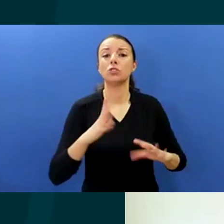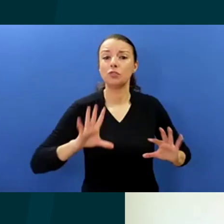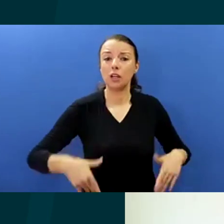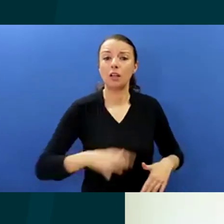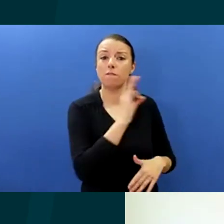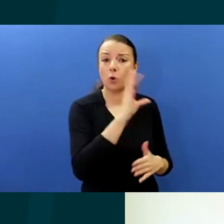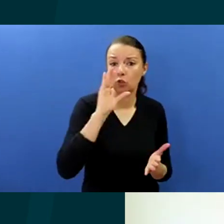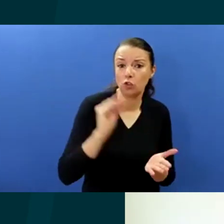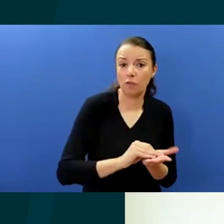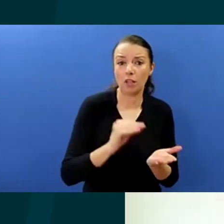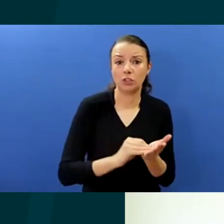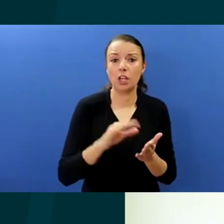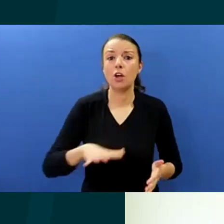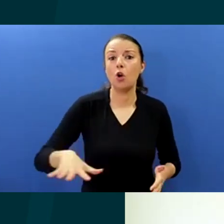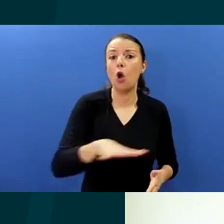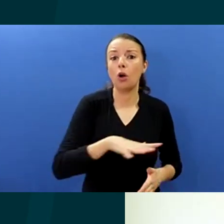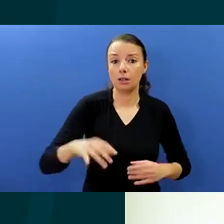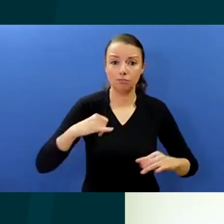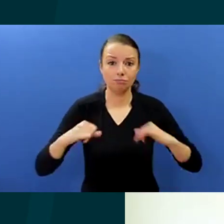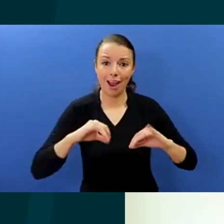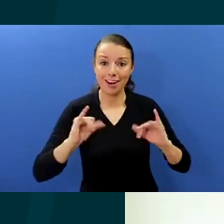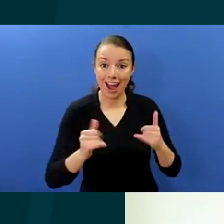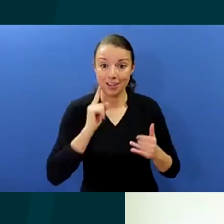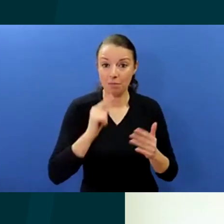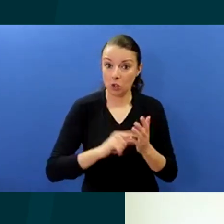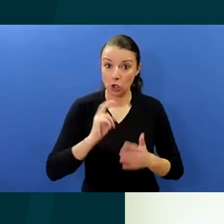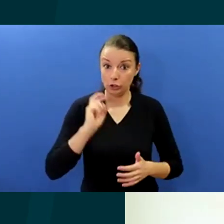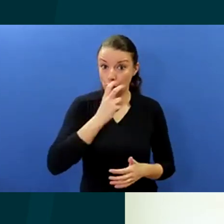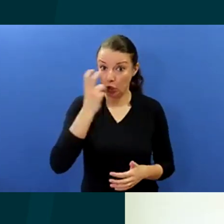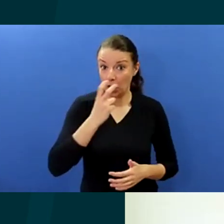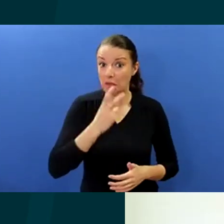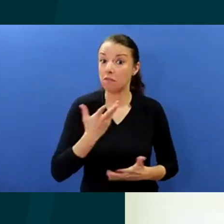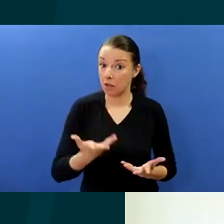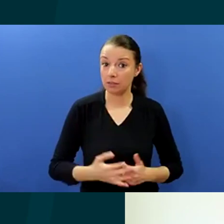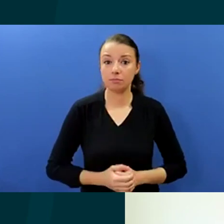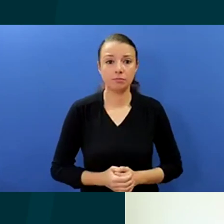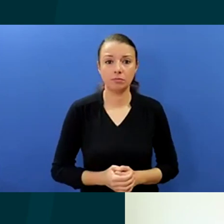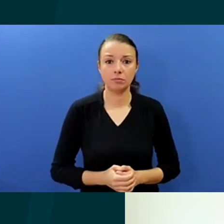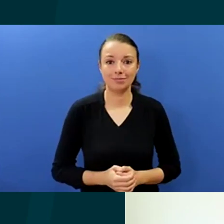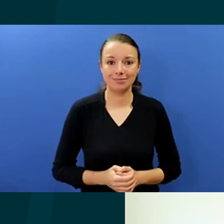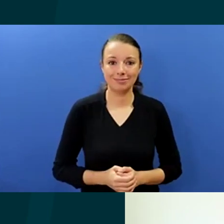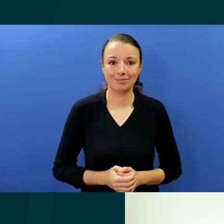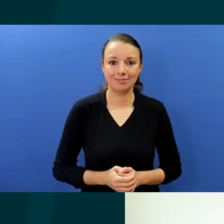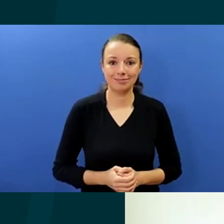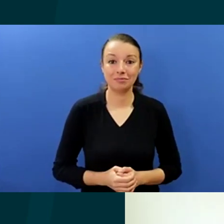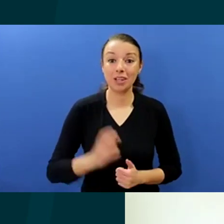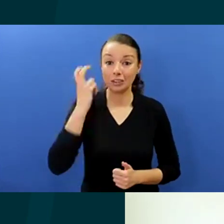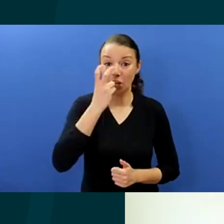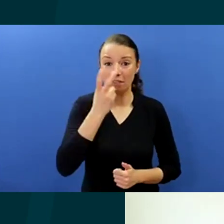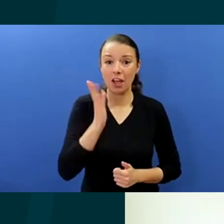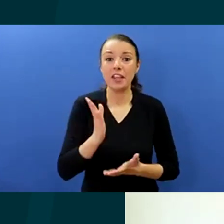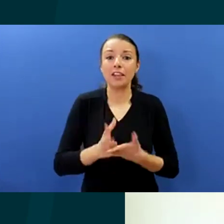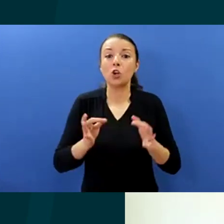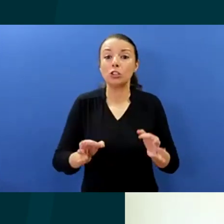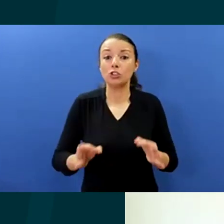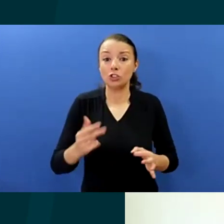became convinced that the Swiss experiences in local management are very interesting from our perspective, not only with